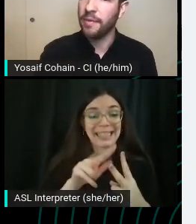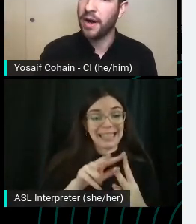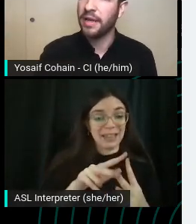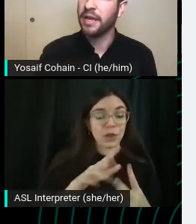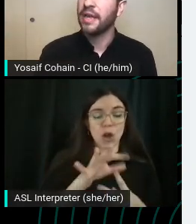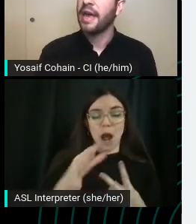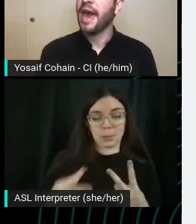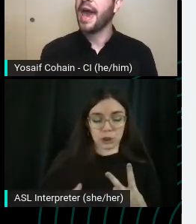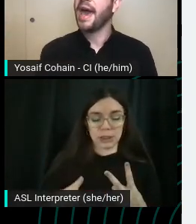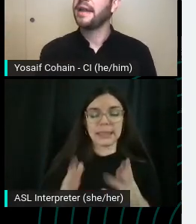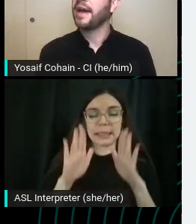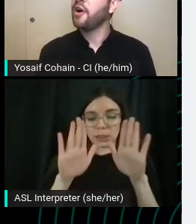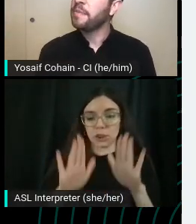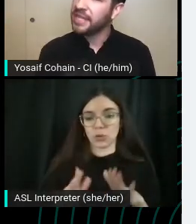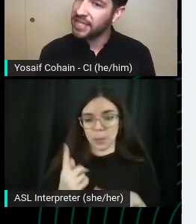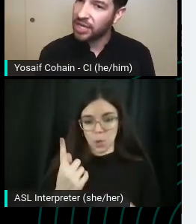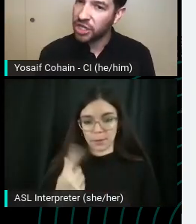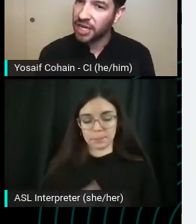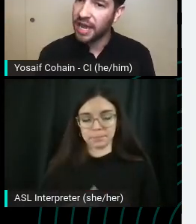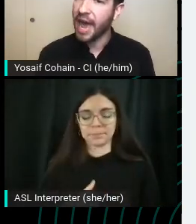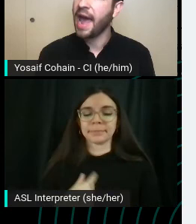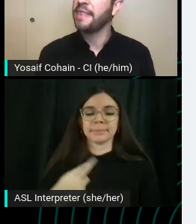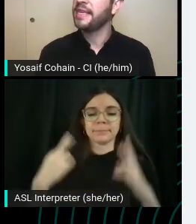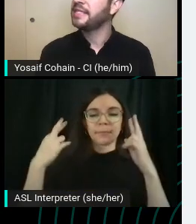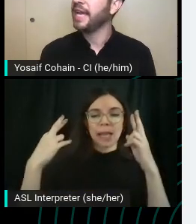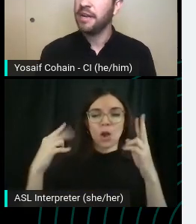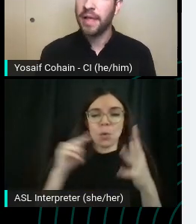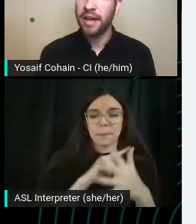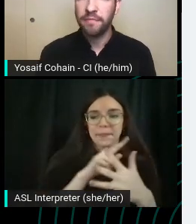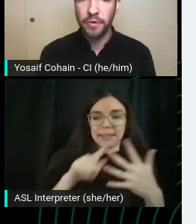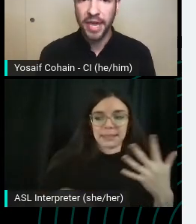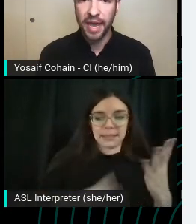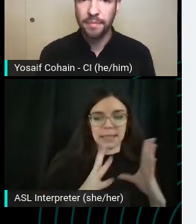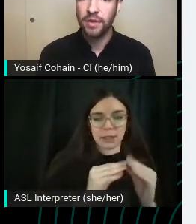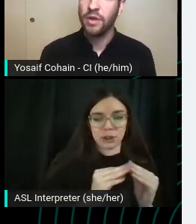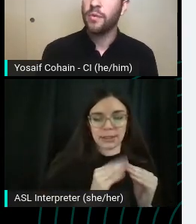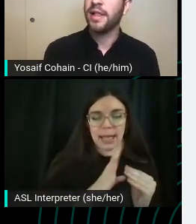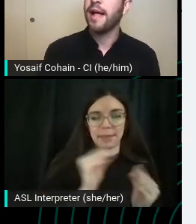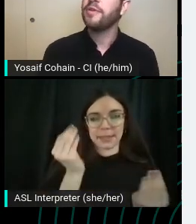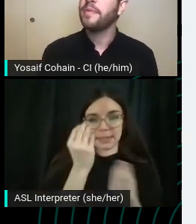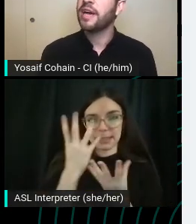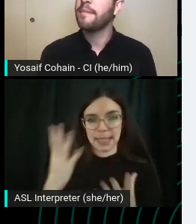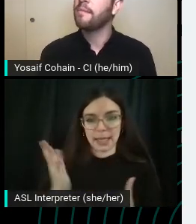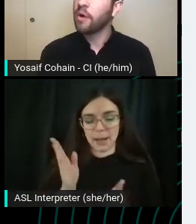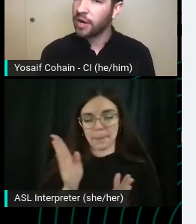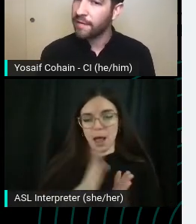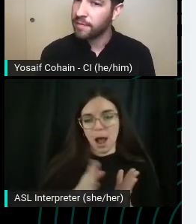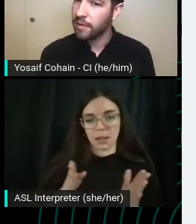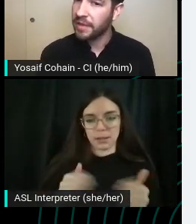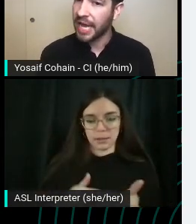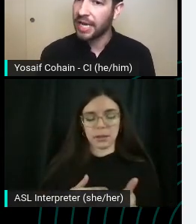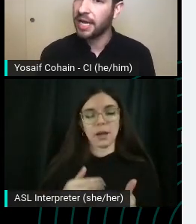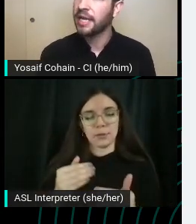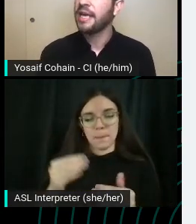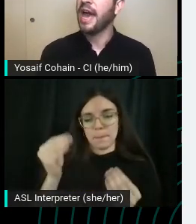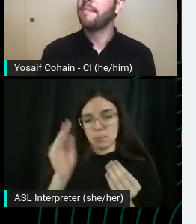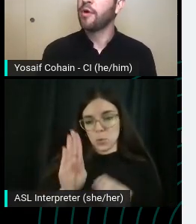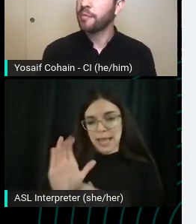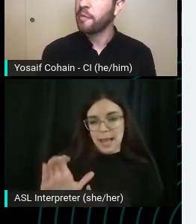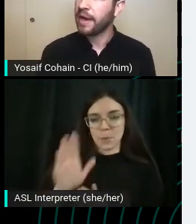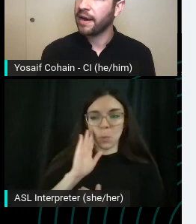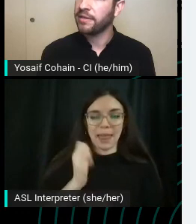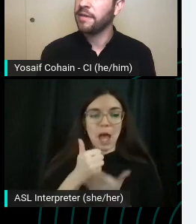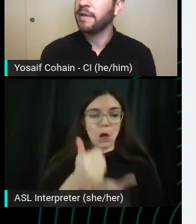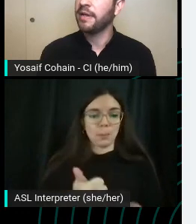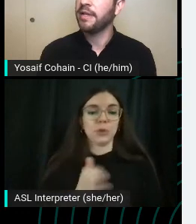a great one, and I hope this session and this data block of bootcamp will help you become more comfortable with data and